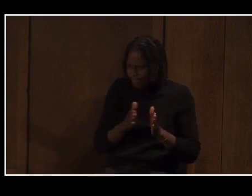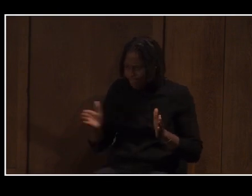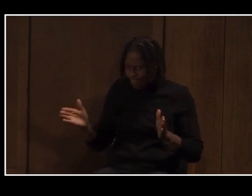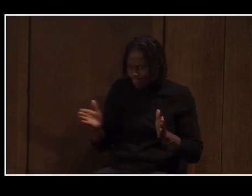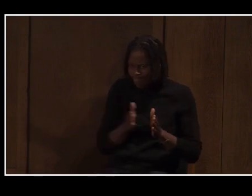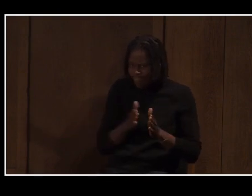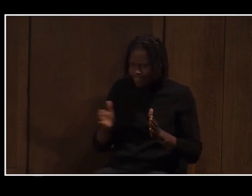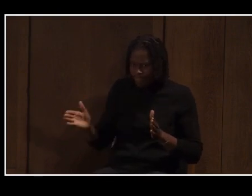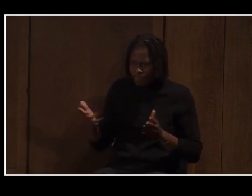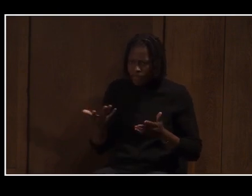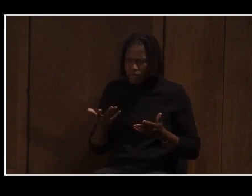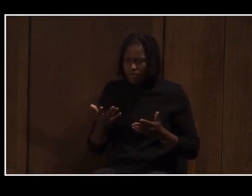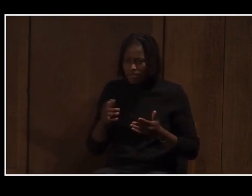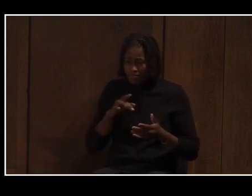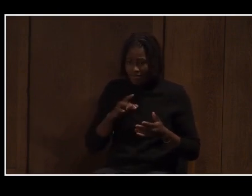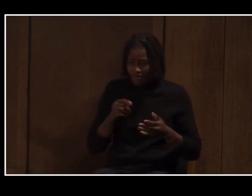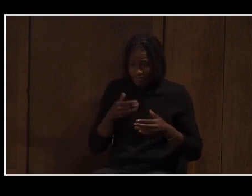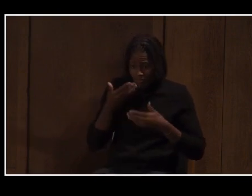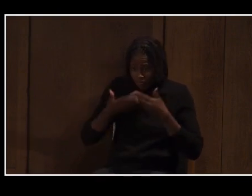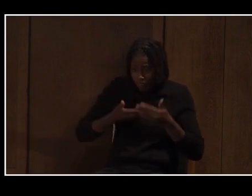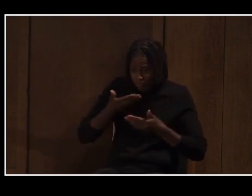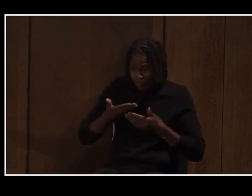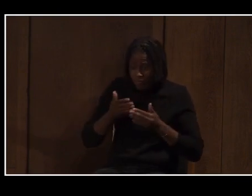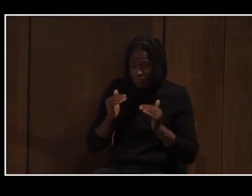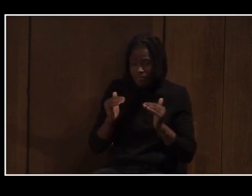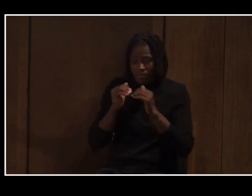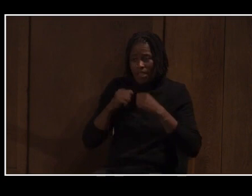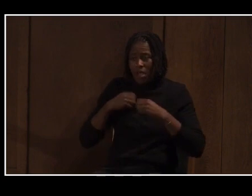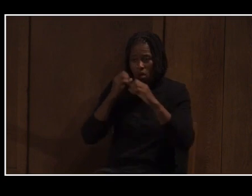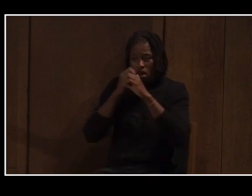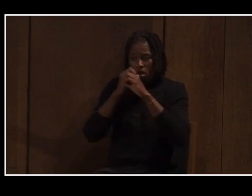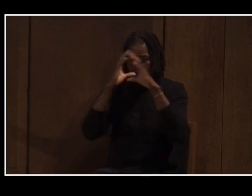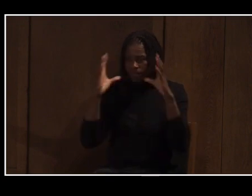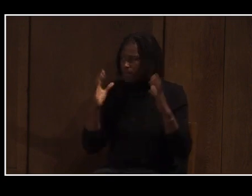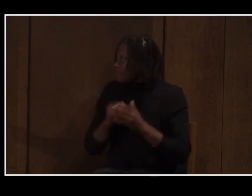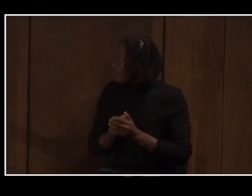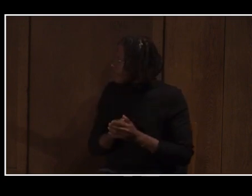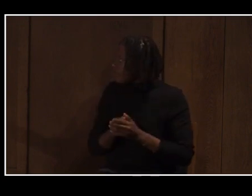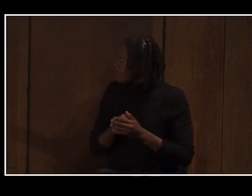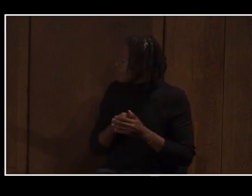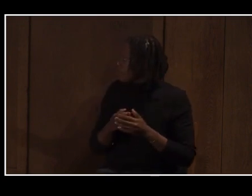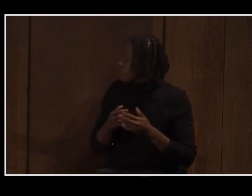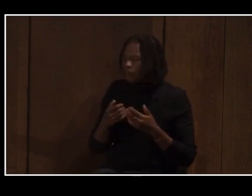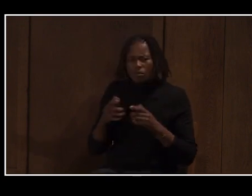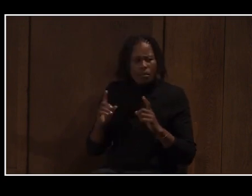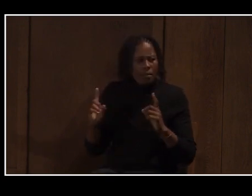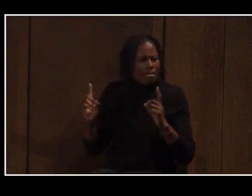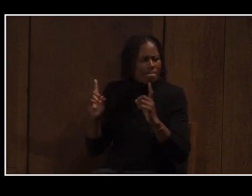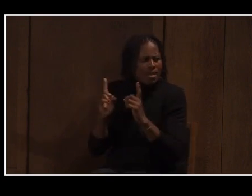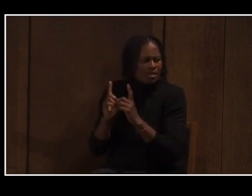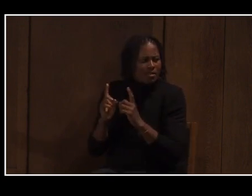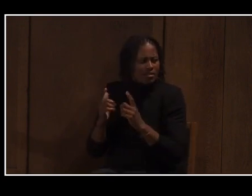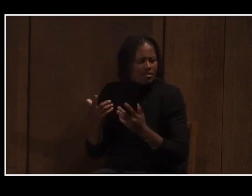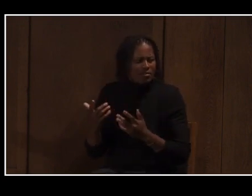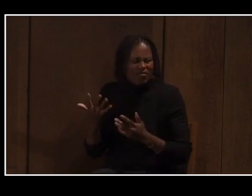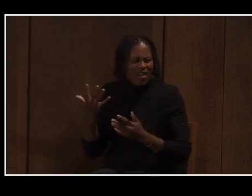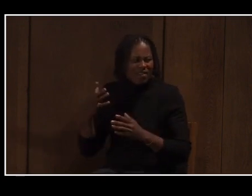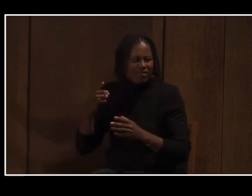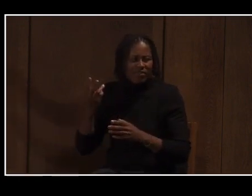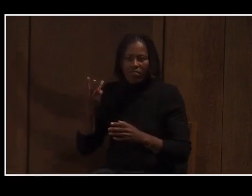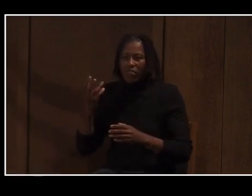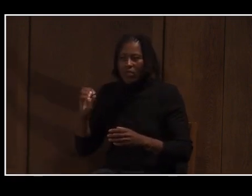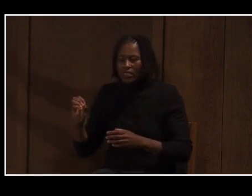interesting is I almost felt like we actually met around 5:30, around that time. I think we almost